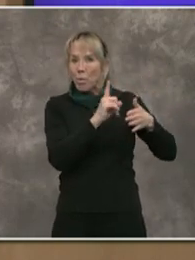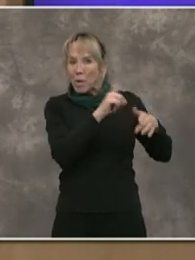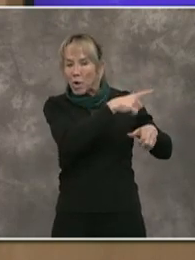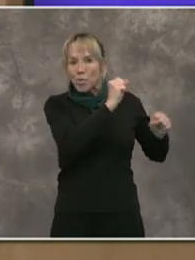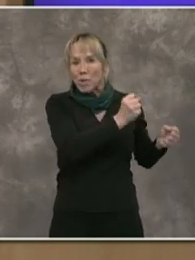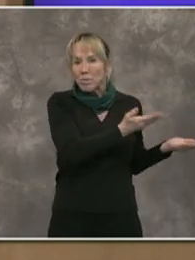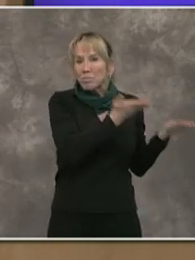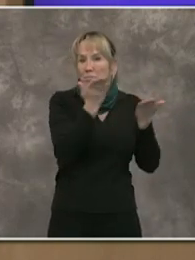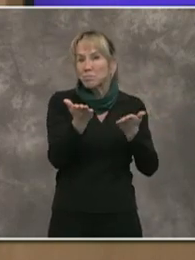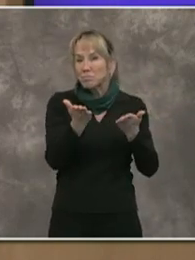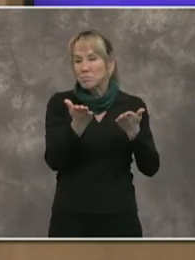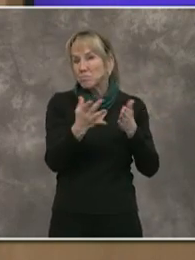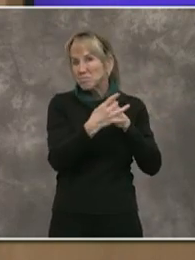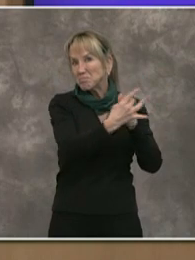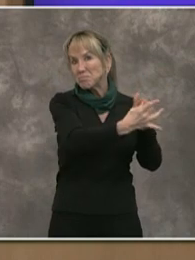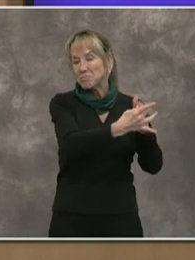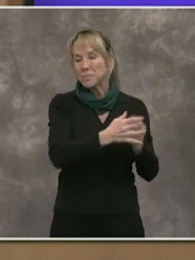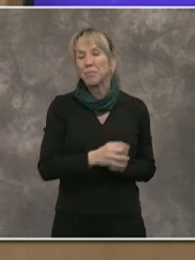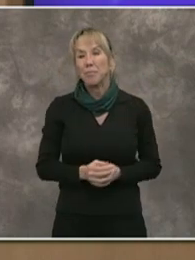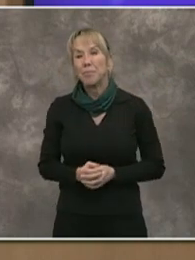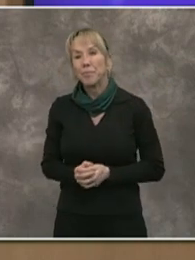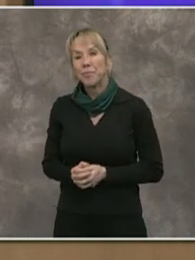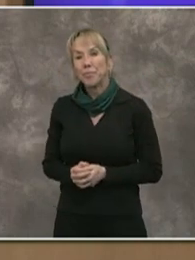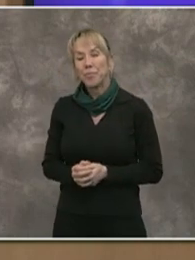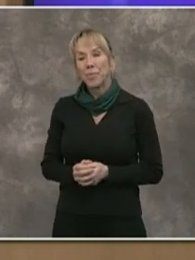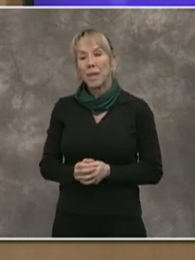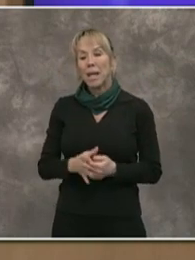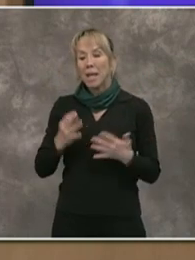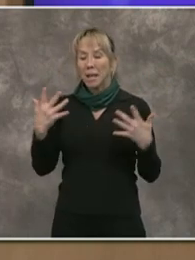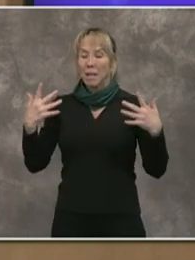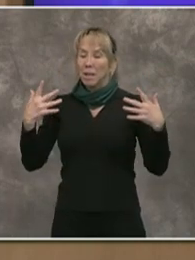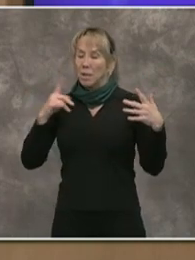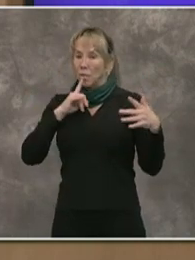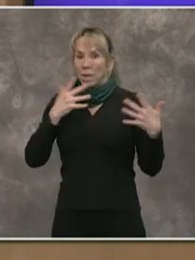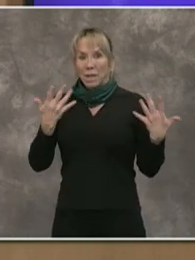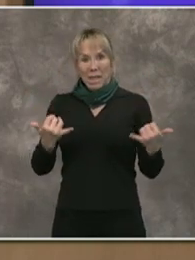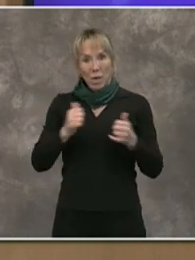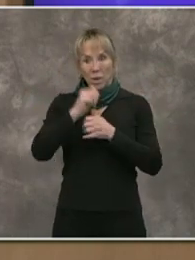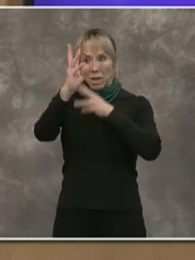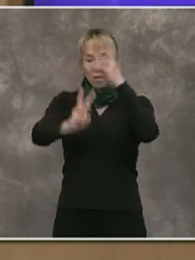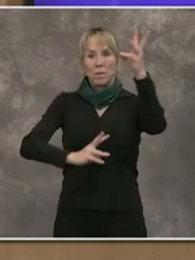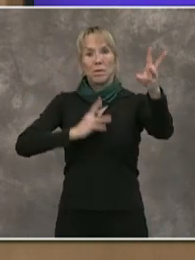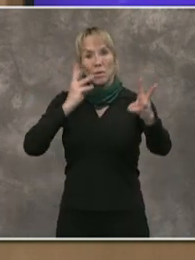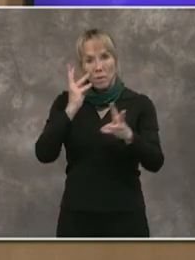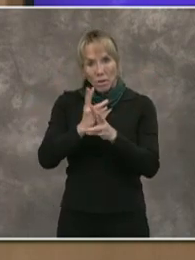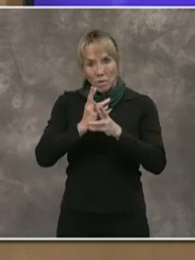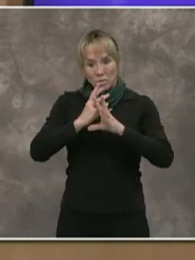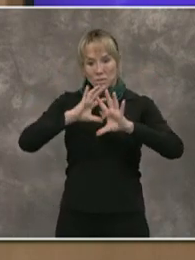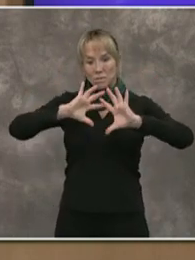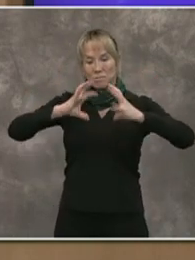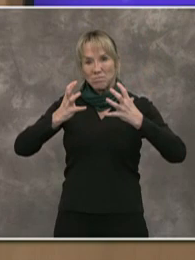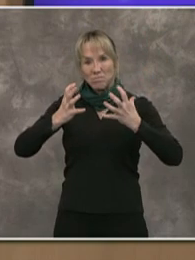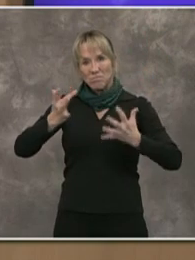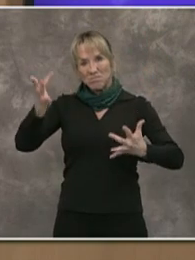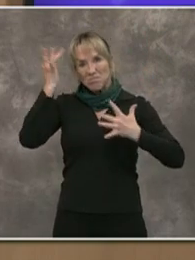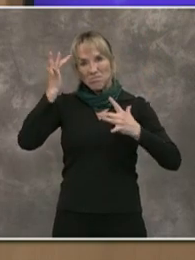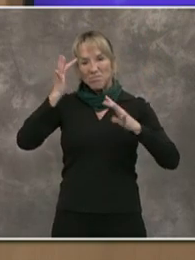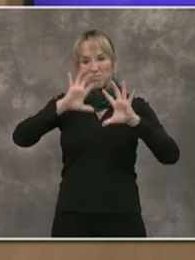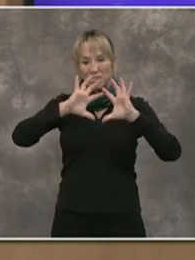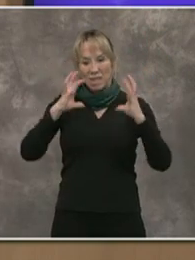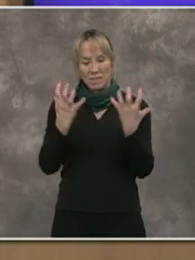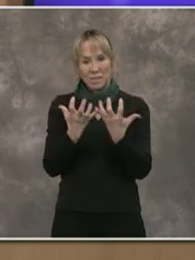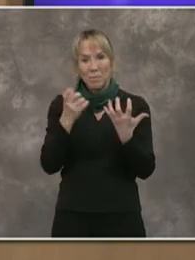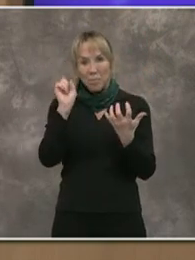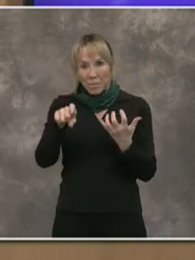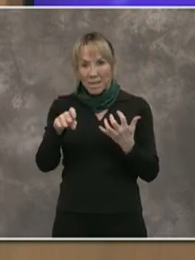that in the conflict of a global pandemic where you have to provide physical distancing, and the